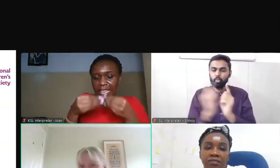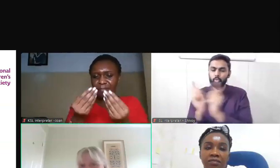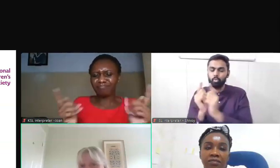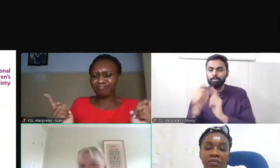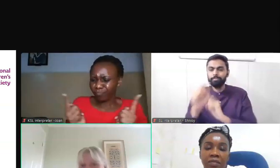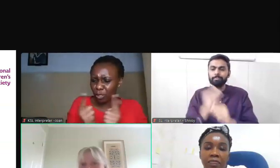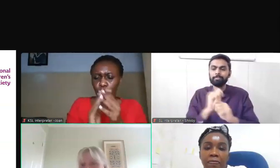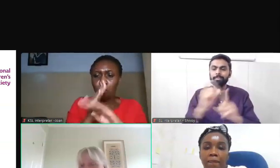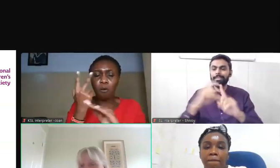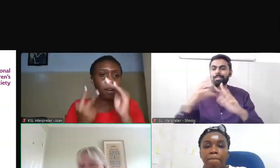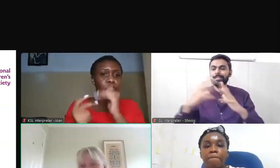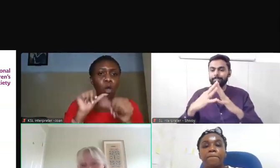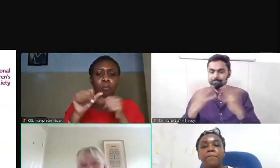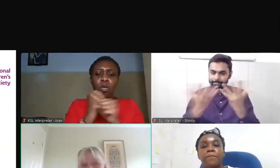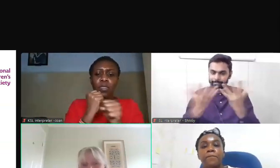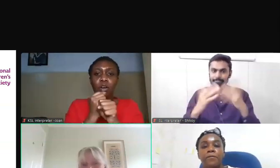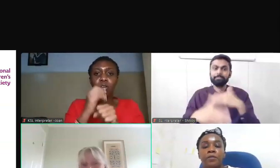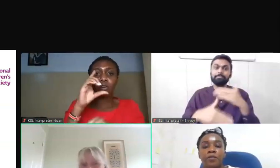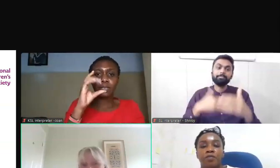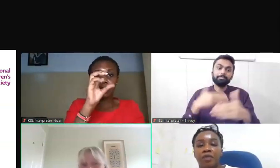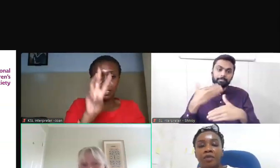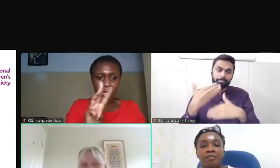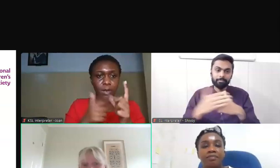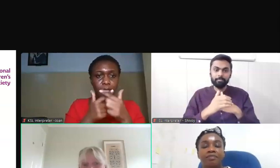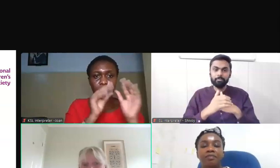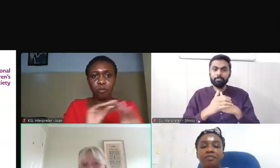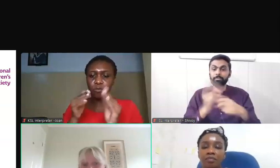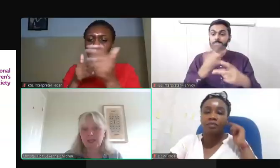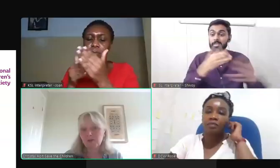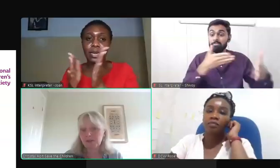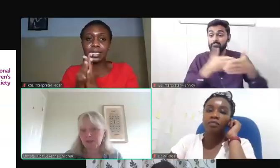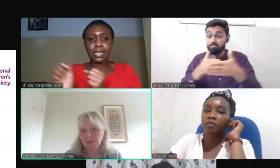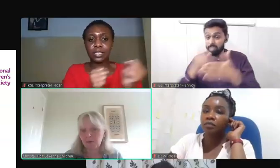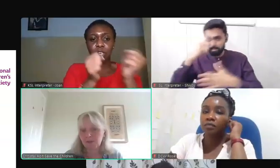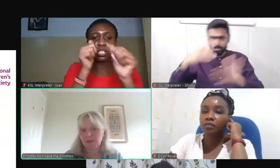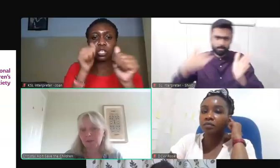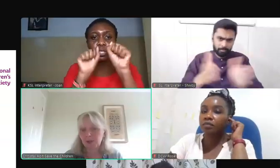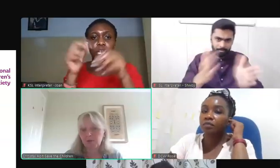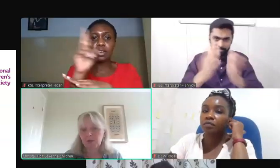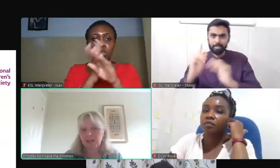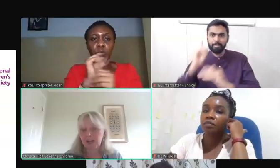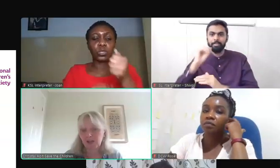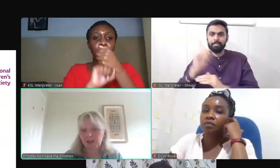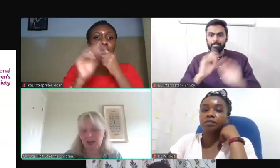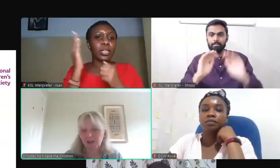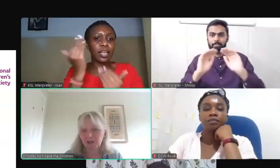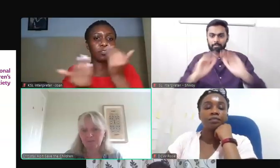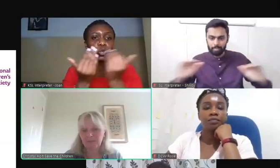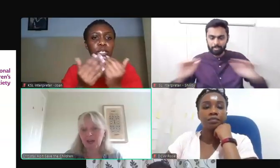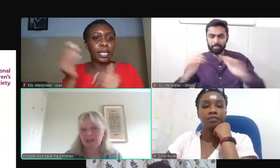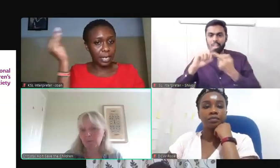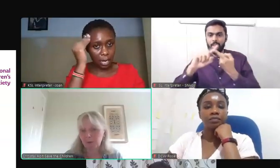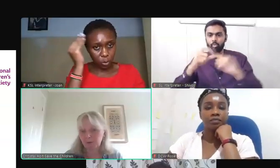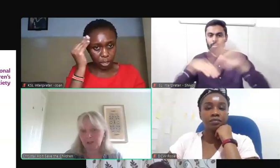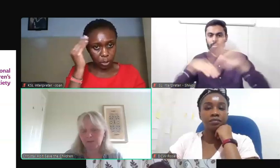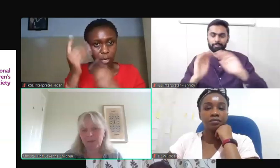of DCW and will then move on to the barriers and strategies that can be used to support deaf children in education.